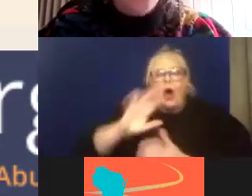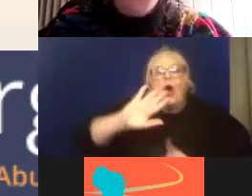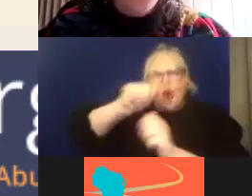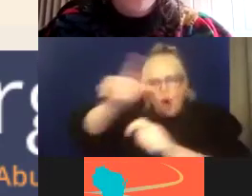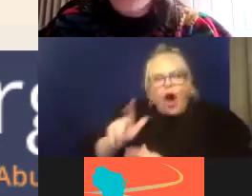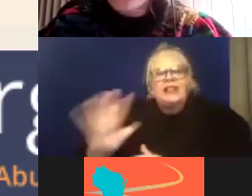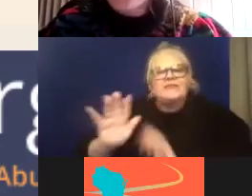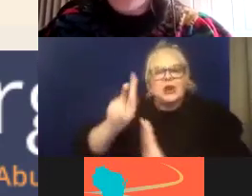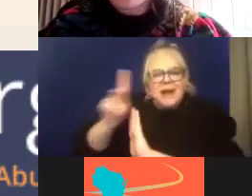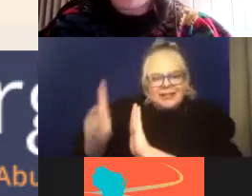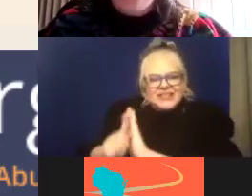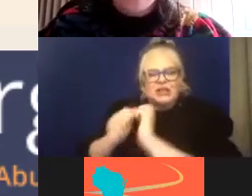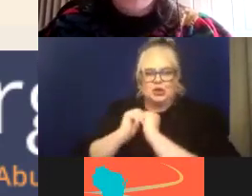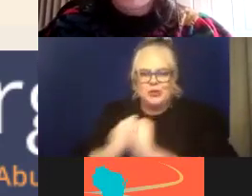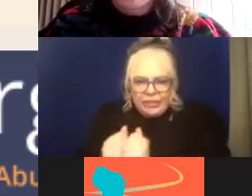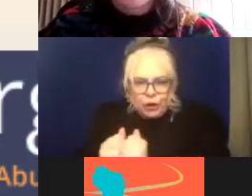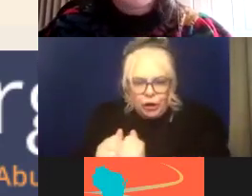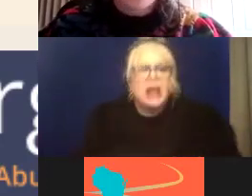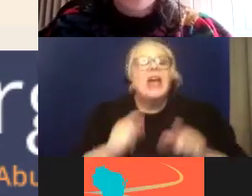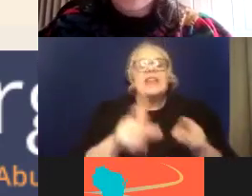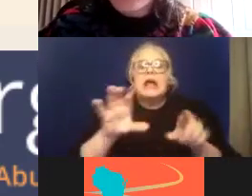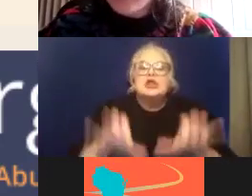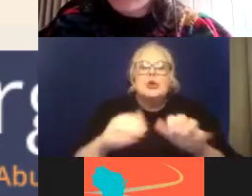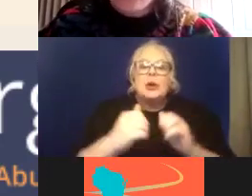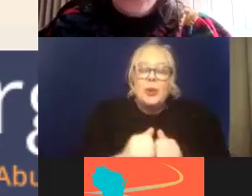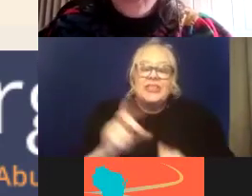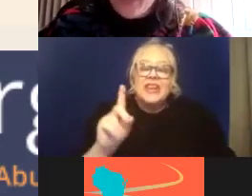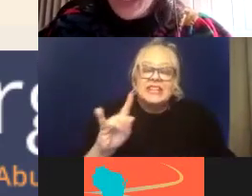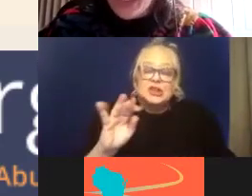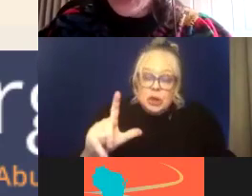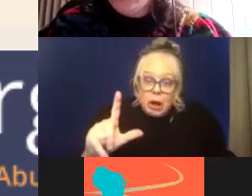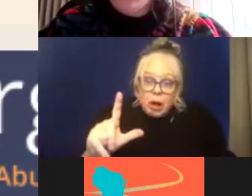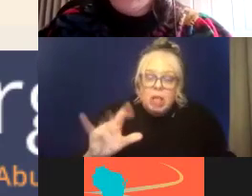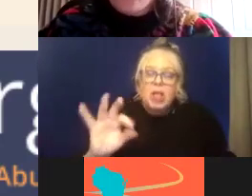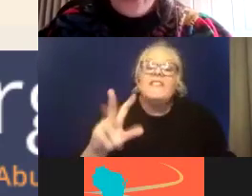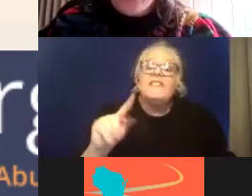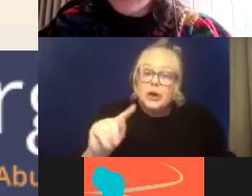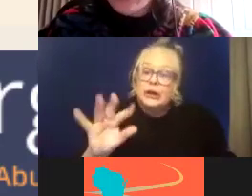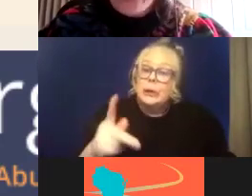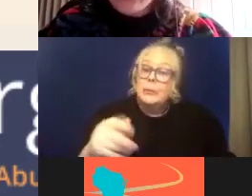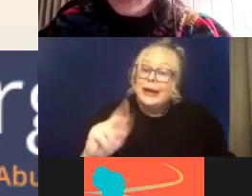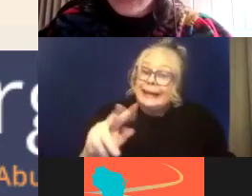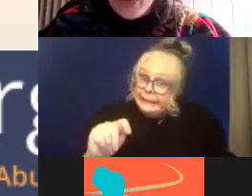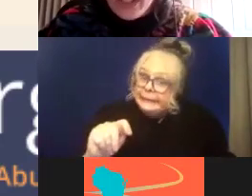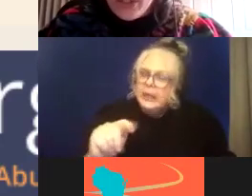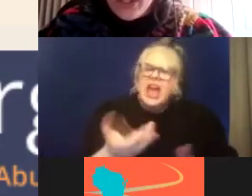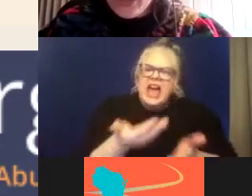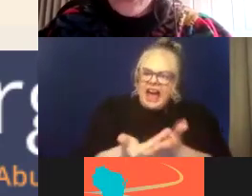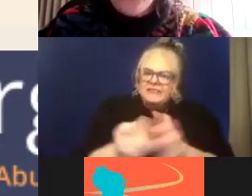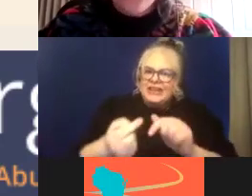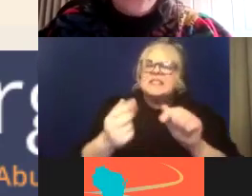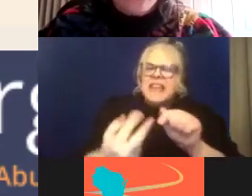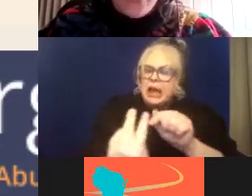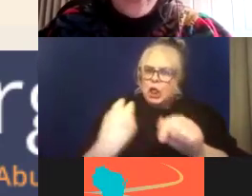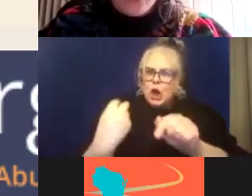as a hash. Rather than having to go through dozens of sites to search for the media or having to navigate takedown procedures,